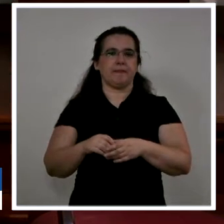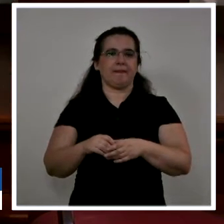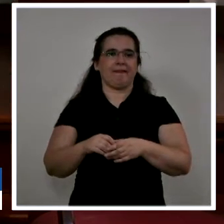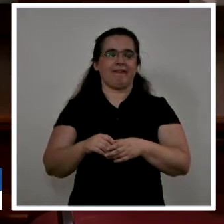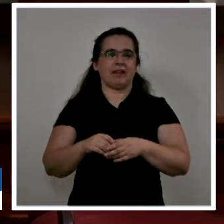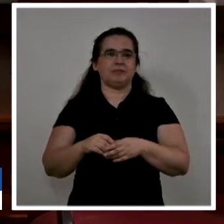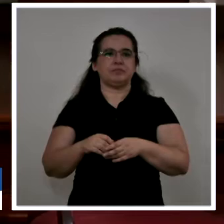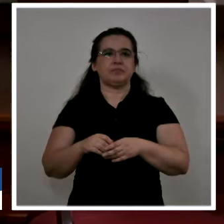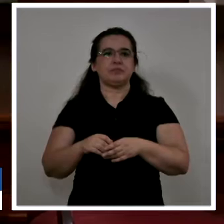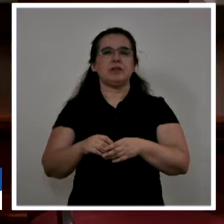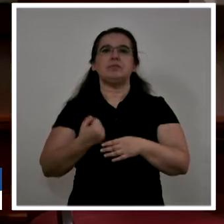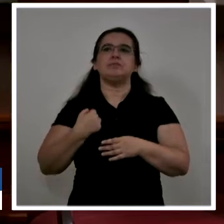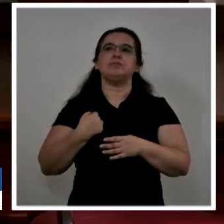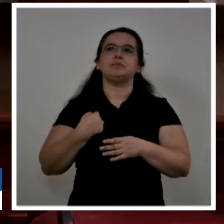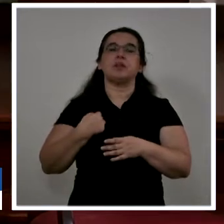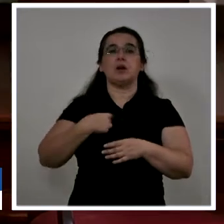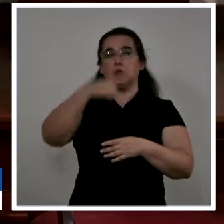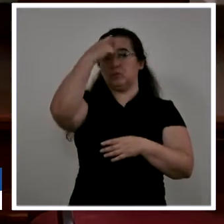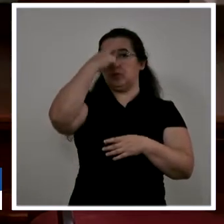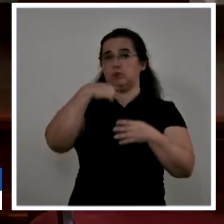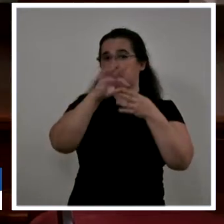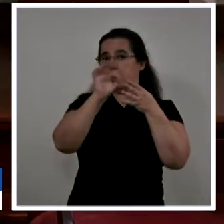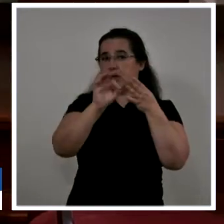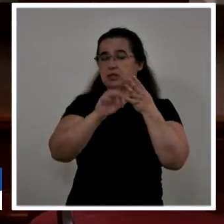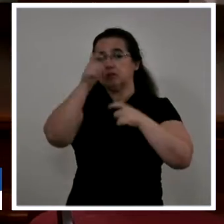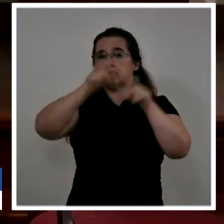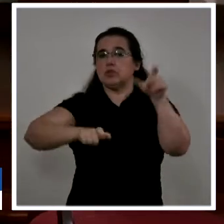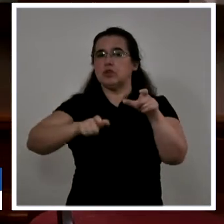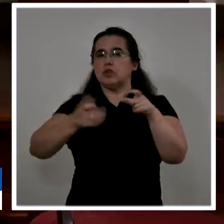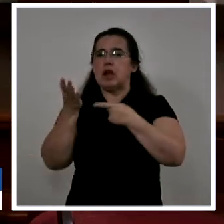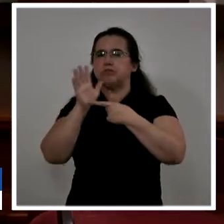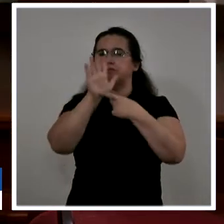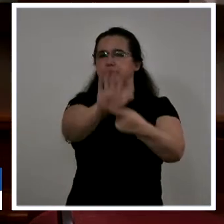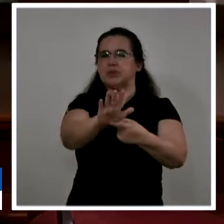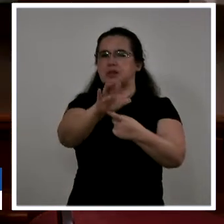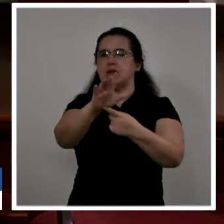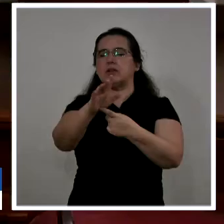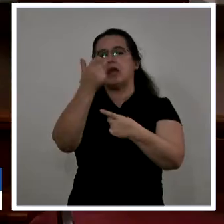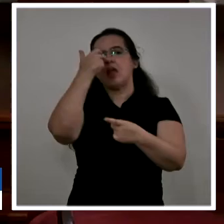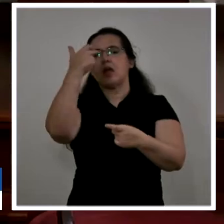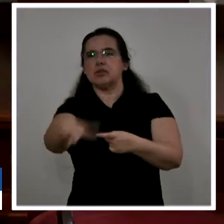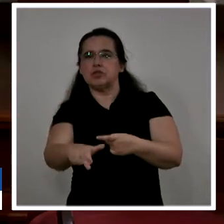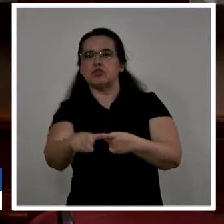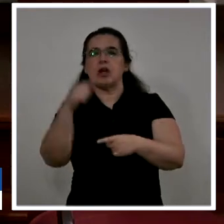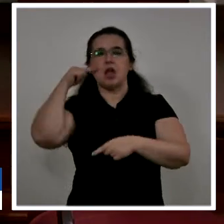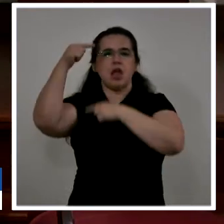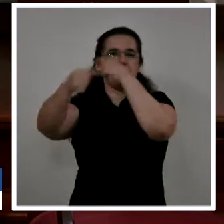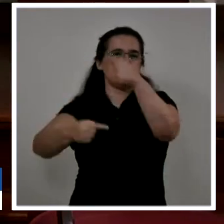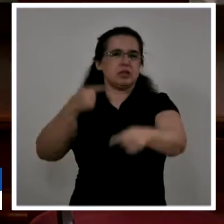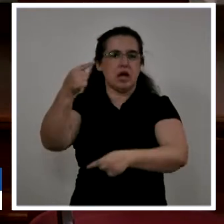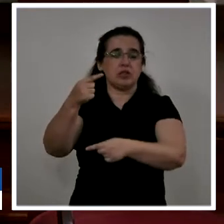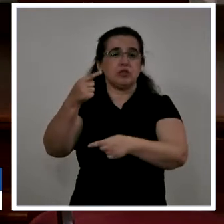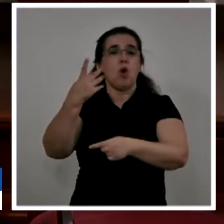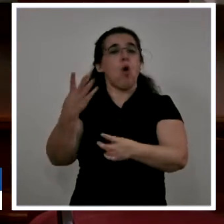and cultivated. Diz que o caráter das pessoas revelam defeitos, tanto hereditários como